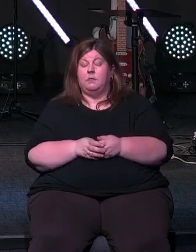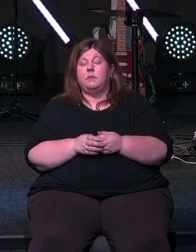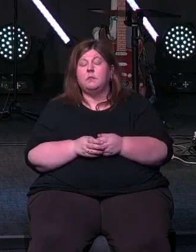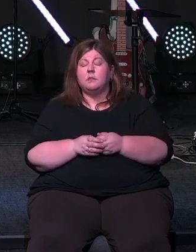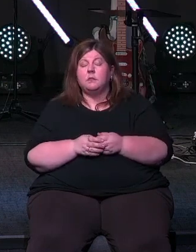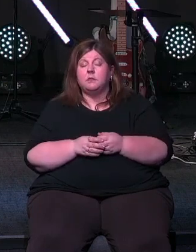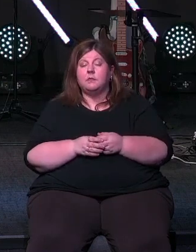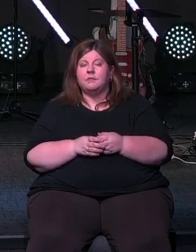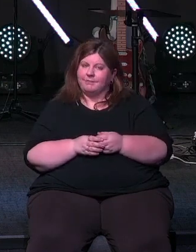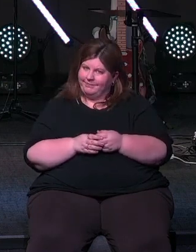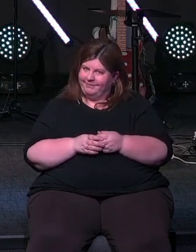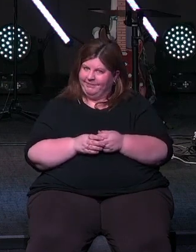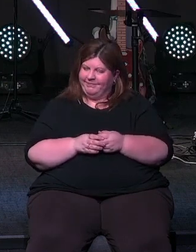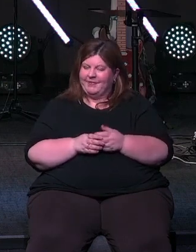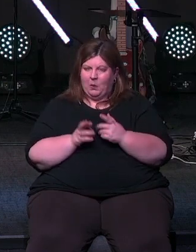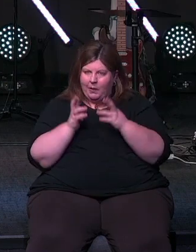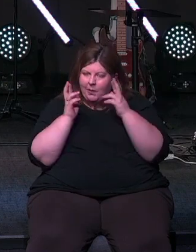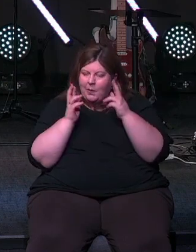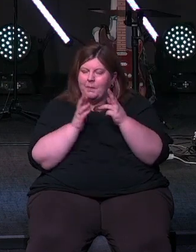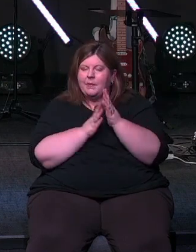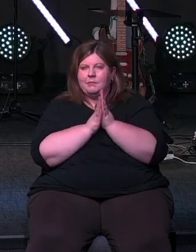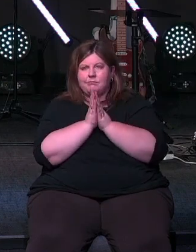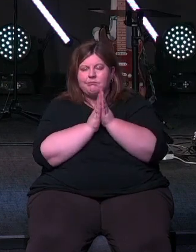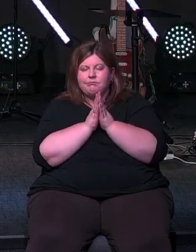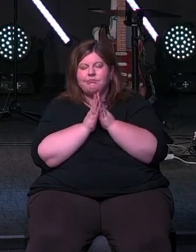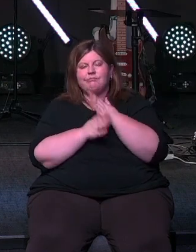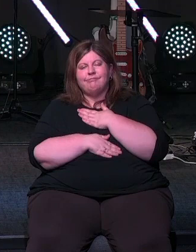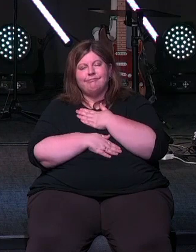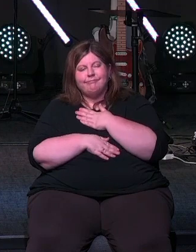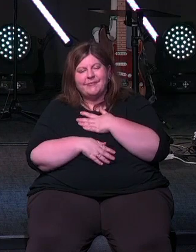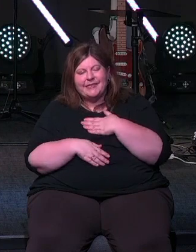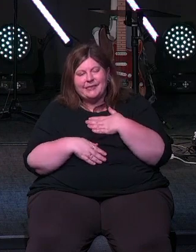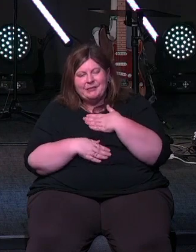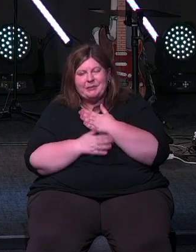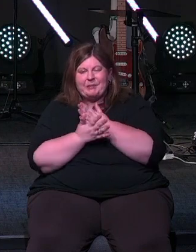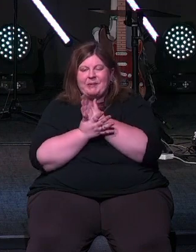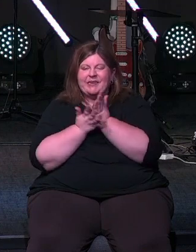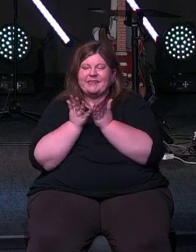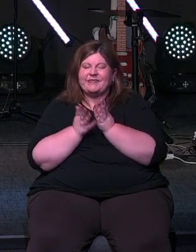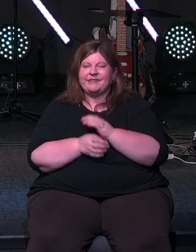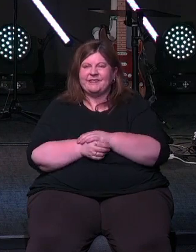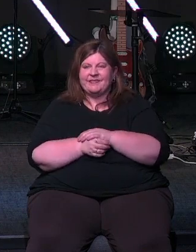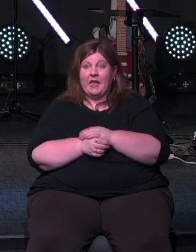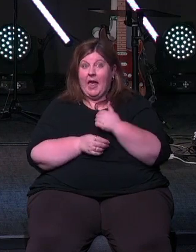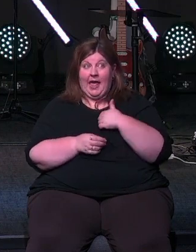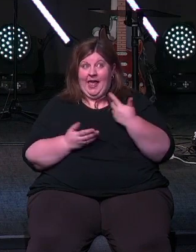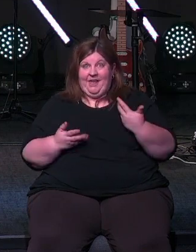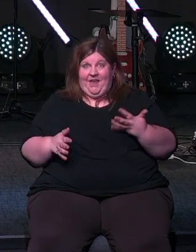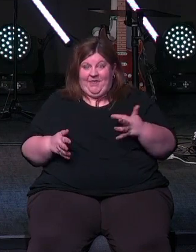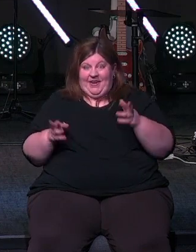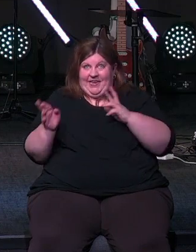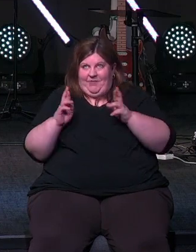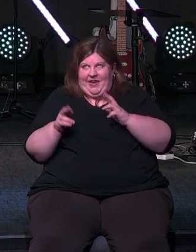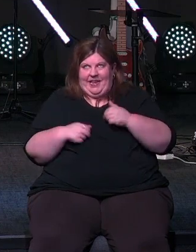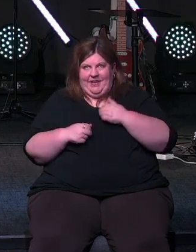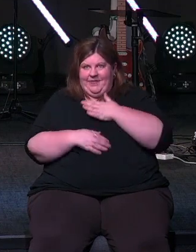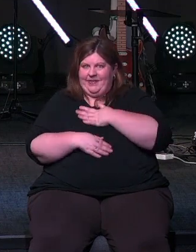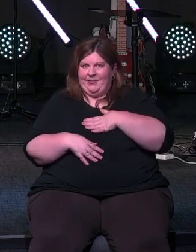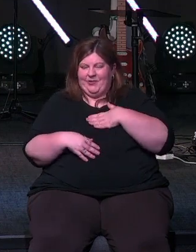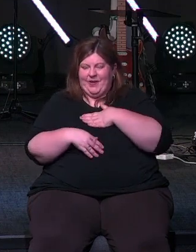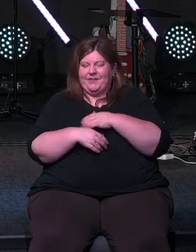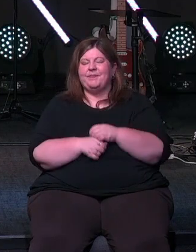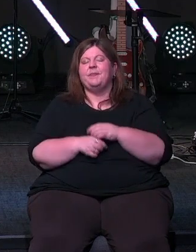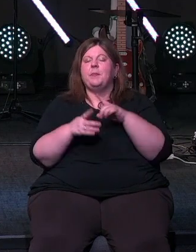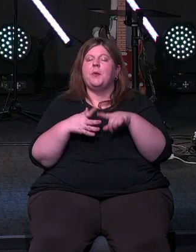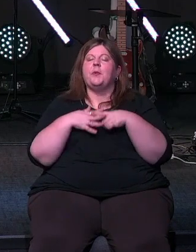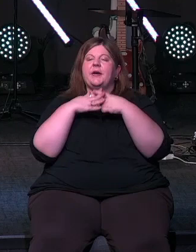So I hope you'll lean in. I hope you'll enjoy the series as I've enjoyed this series already, just the preparation part of it. But we're gonna dive